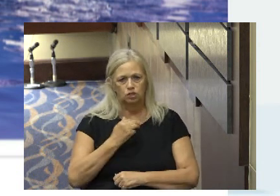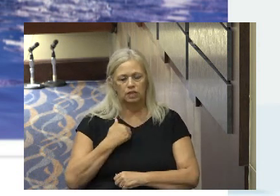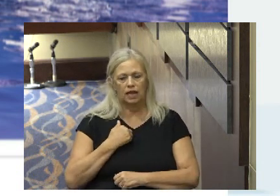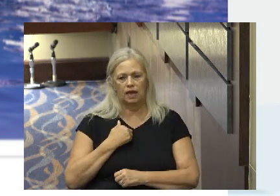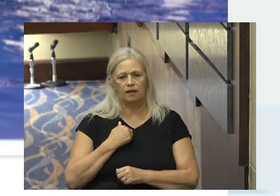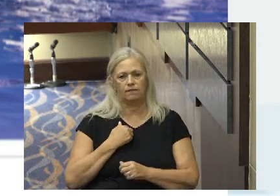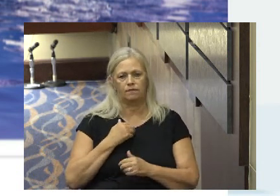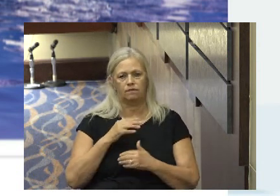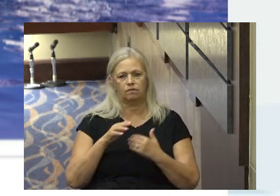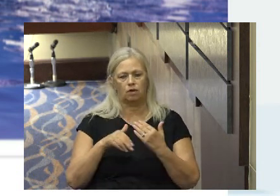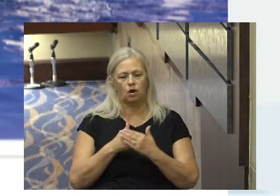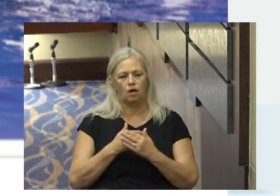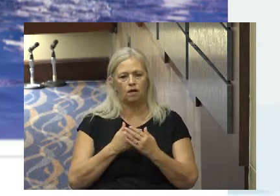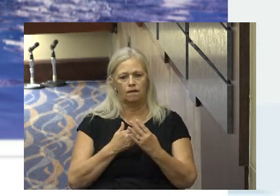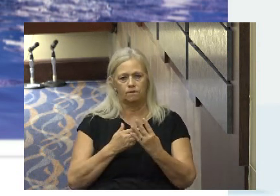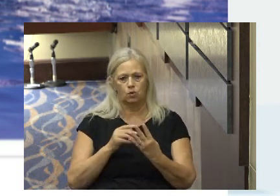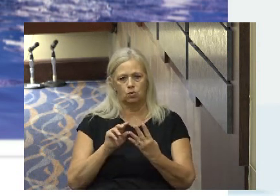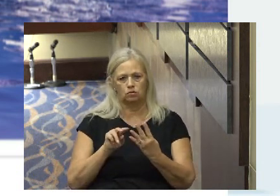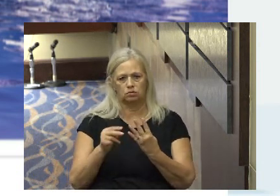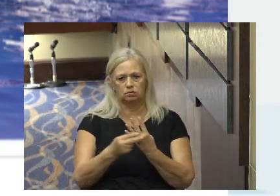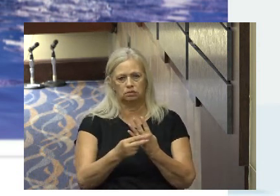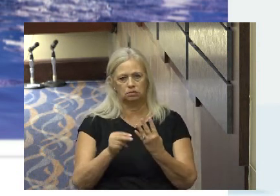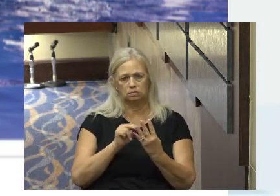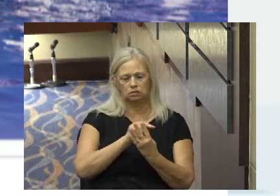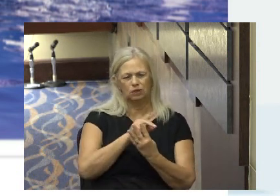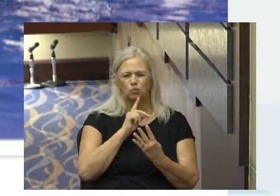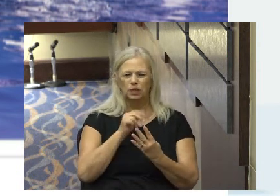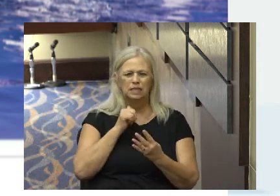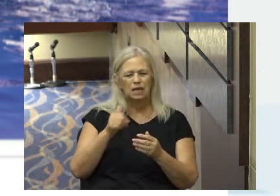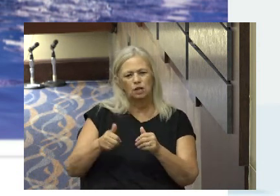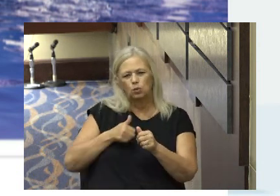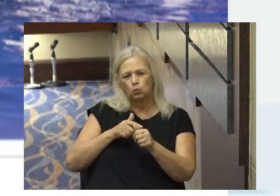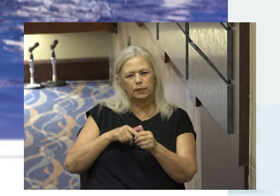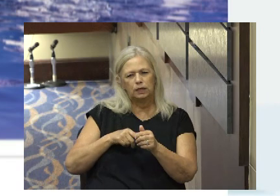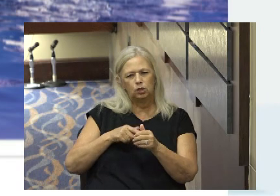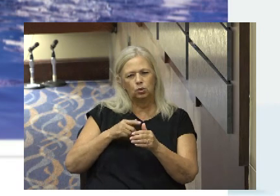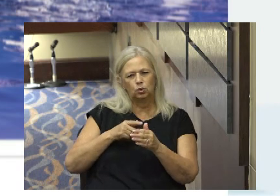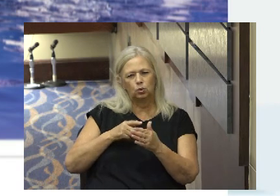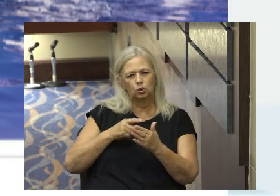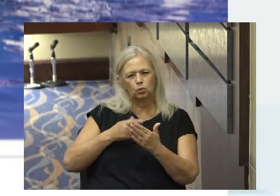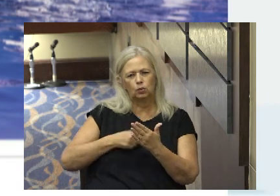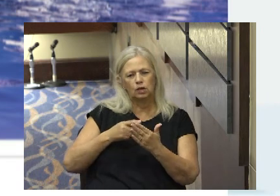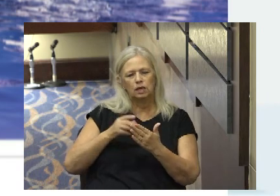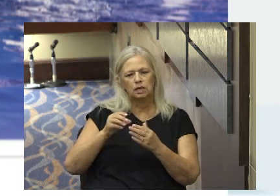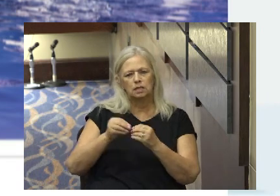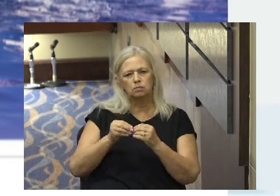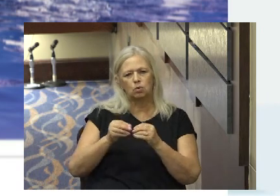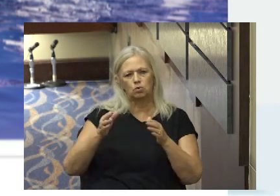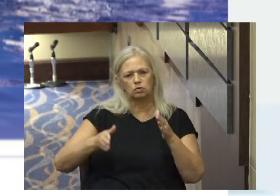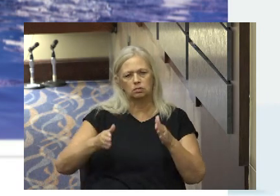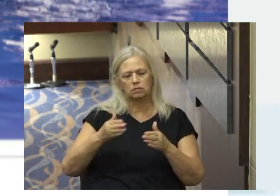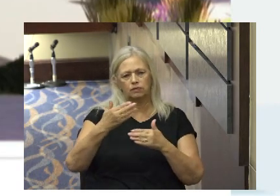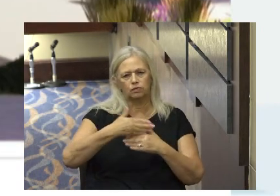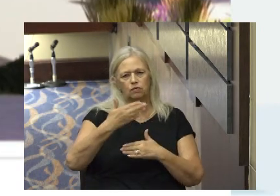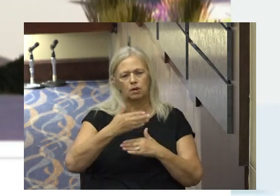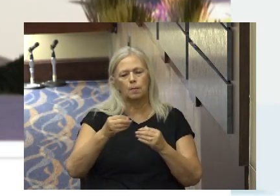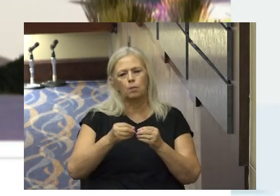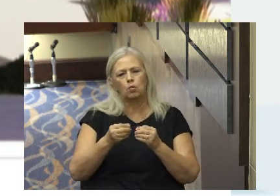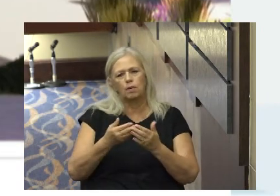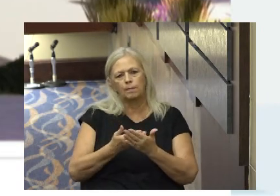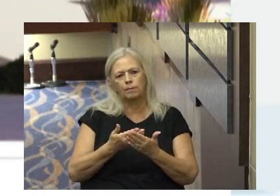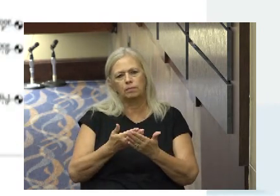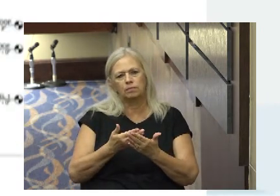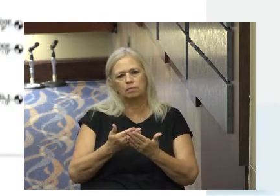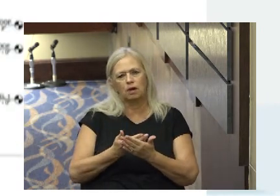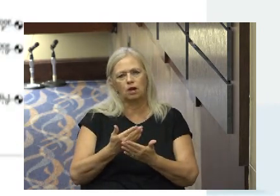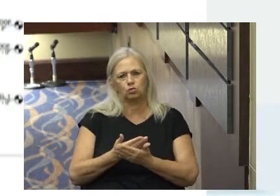sides. Basically, it's front, so there's really not a rear to these buildings, and they are a lot more modern in style to blend in with the pavilion.